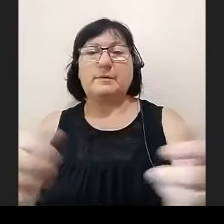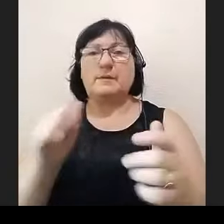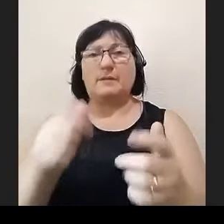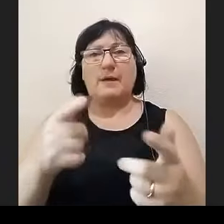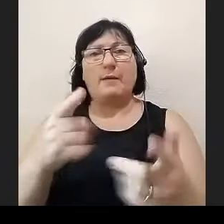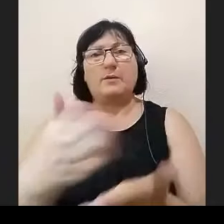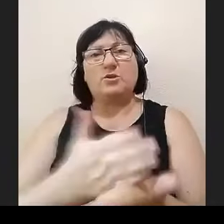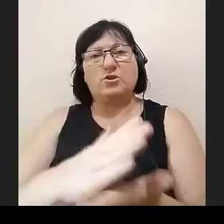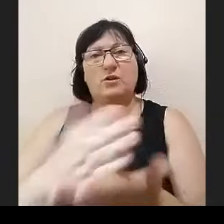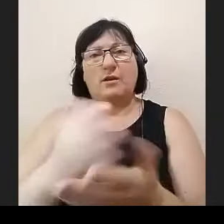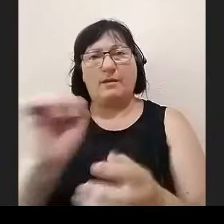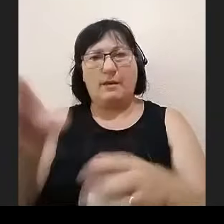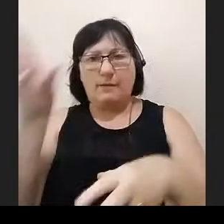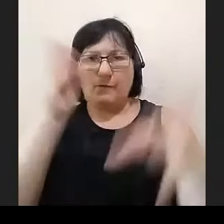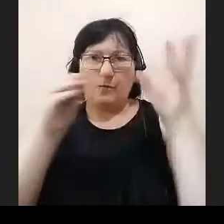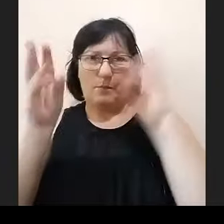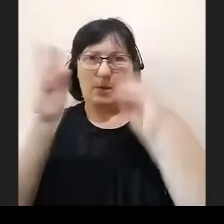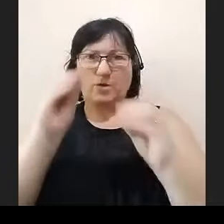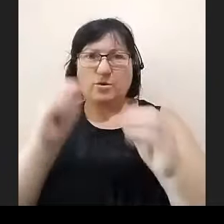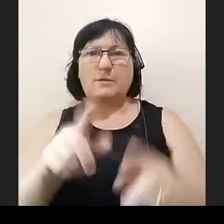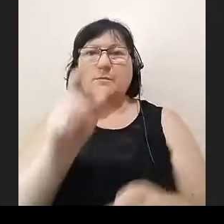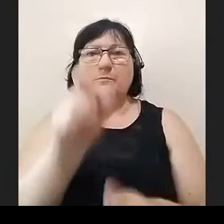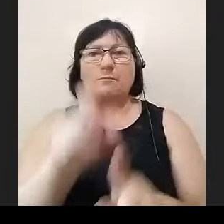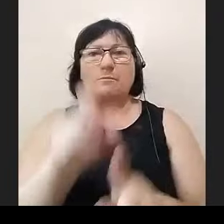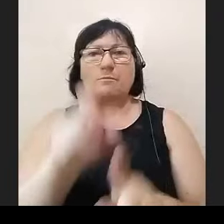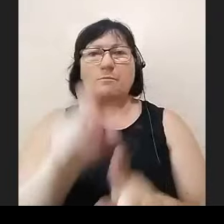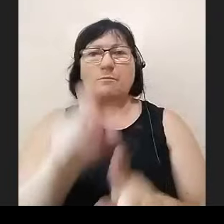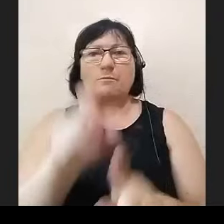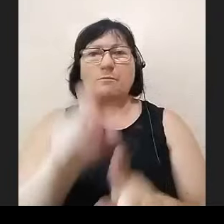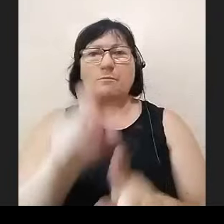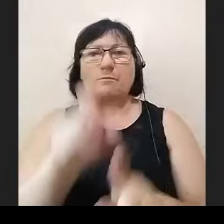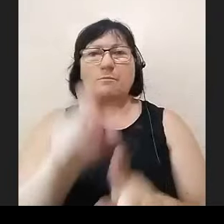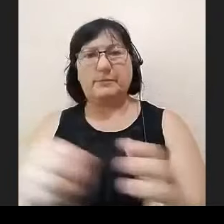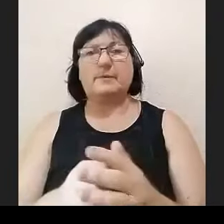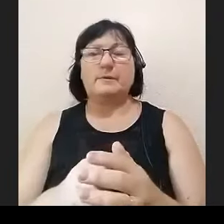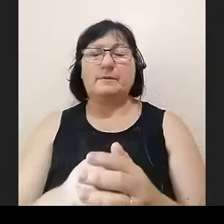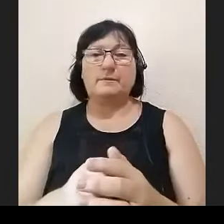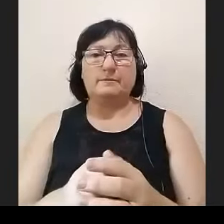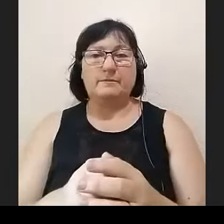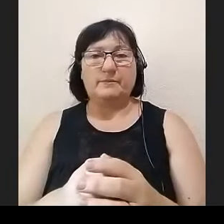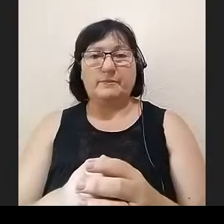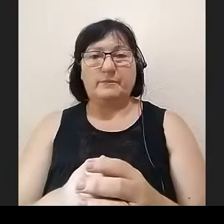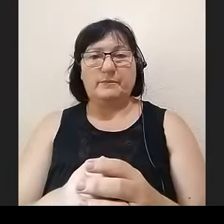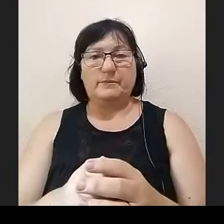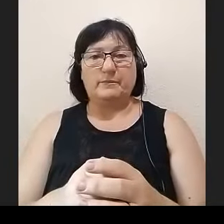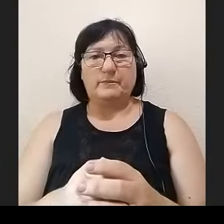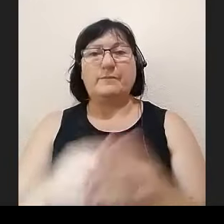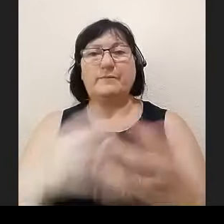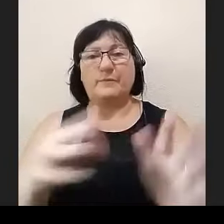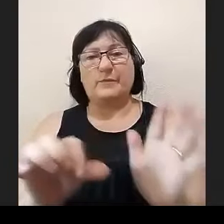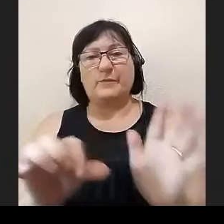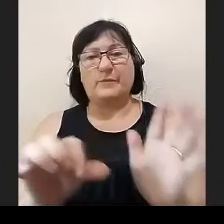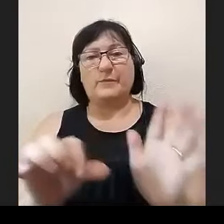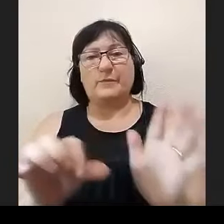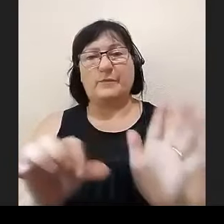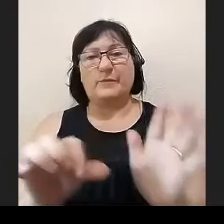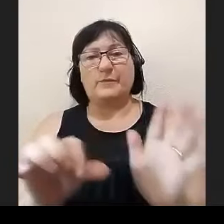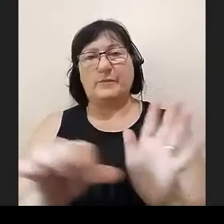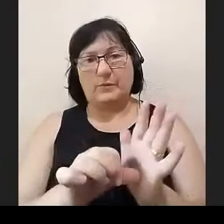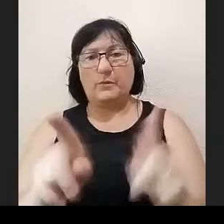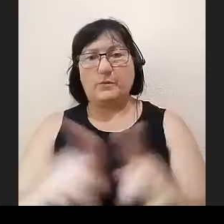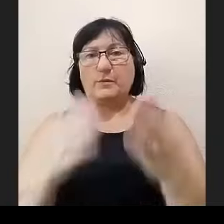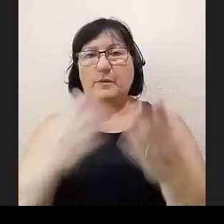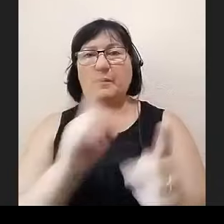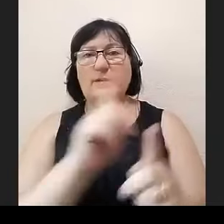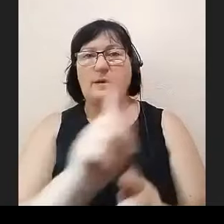be a professional and successful event. However, more importantly, I thank each one of you for attending